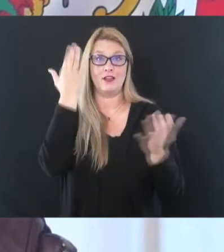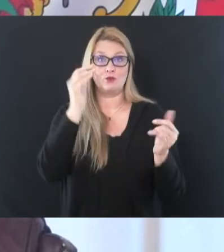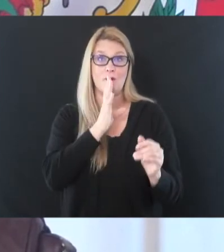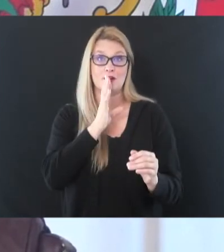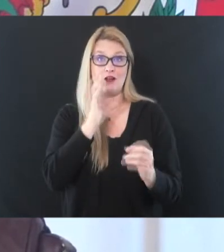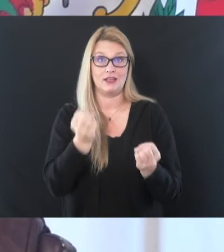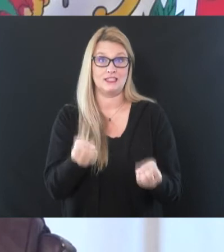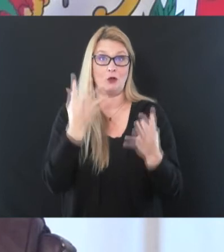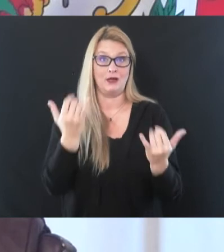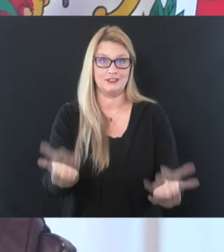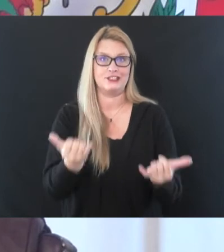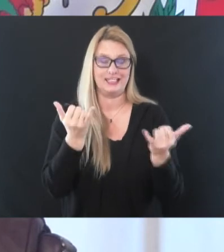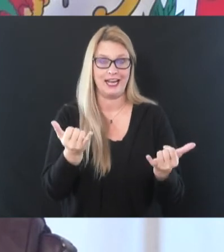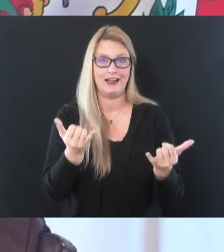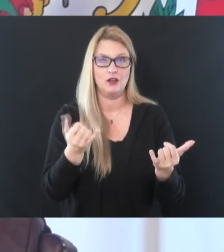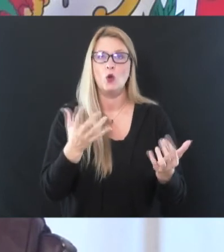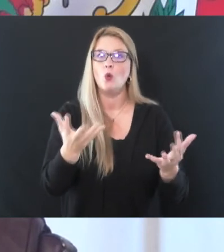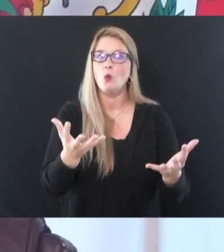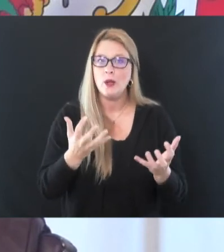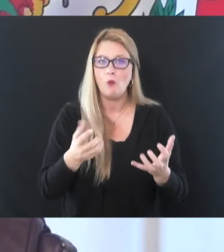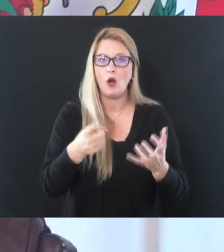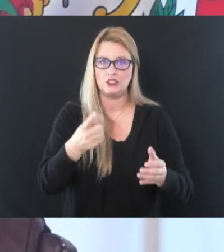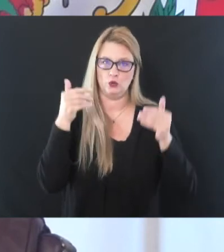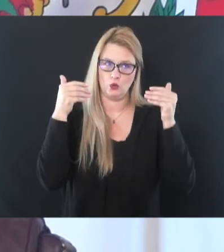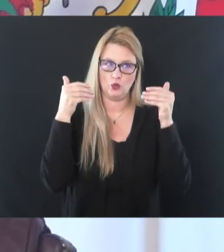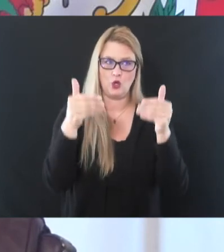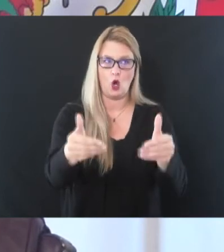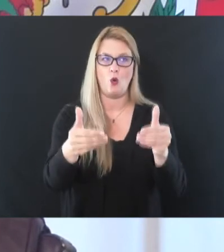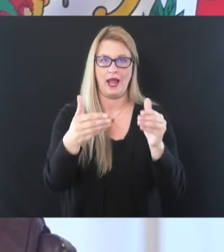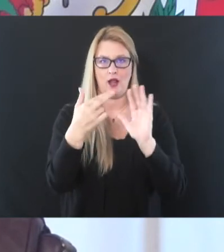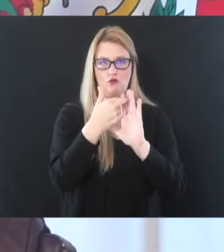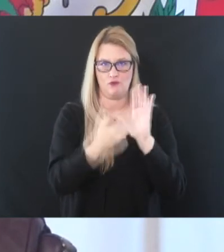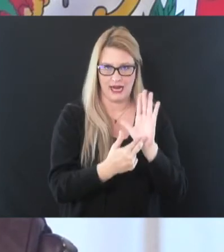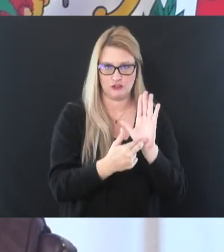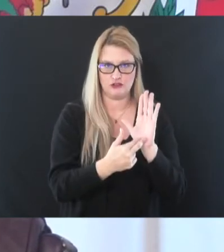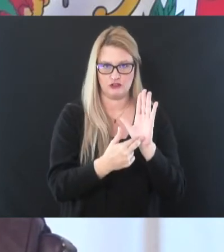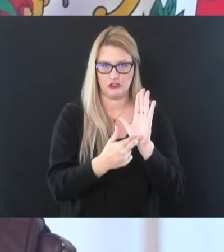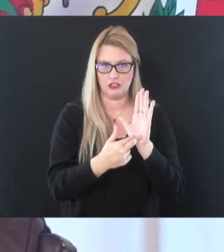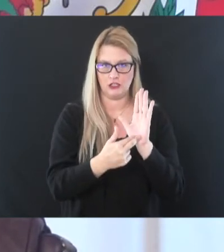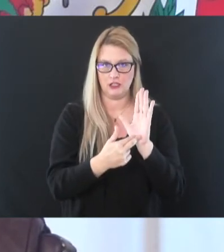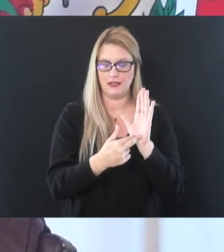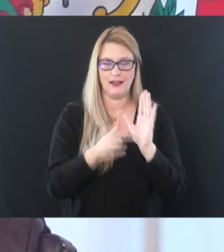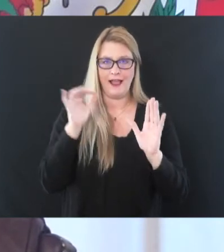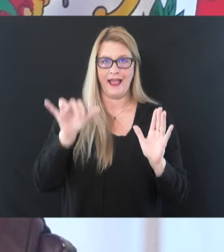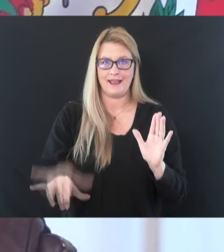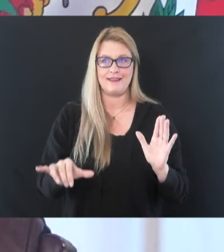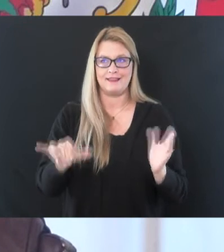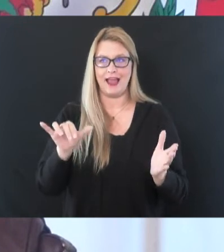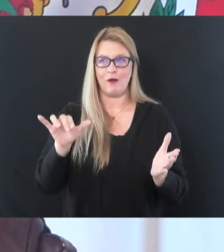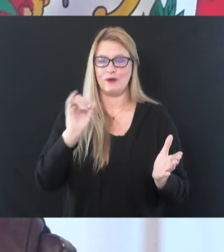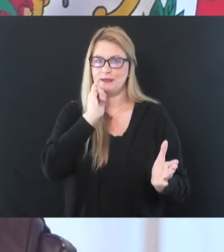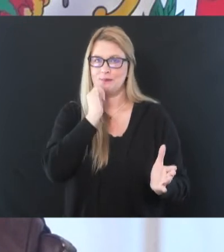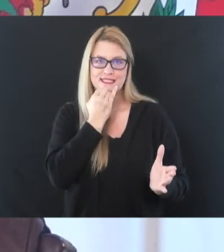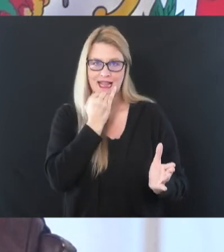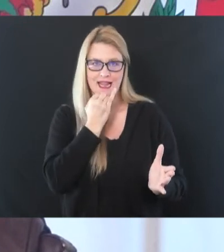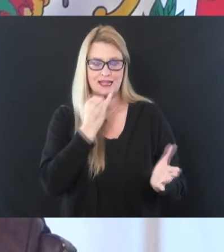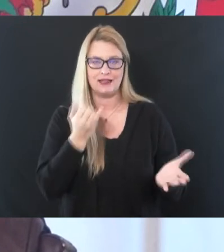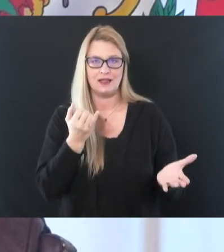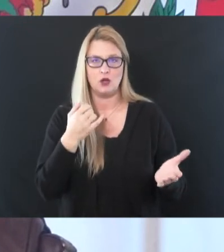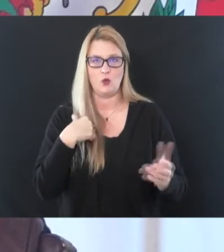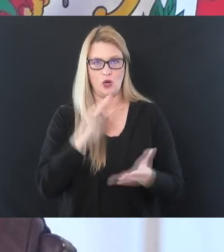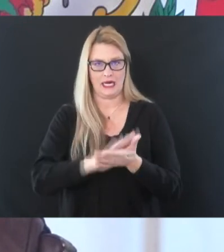so much and everything. We want you to go ahead and pre-register, and that was just a mistake and everything that